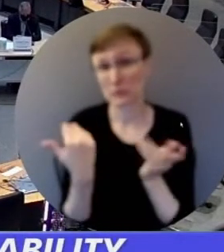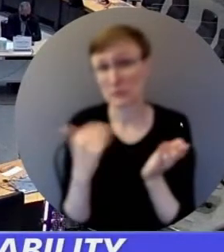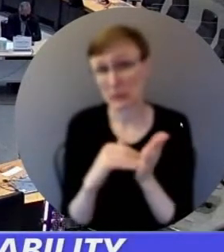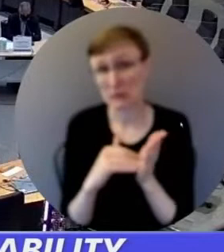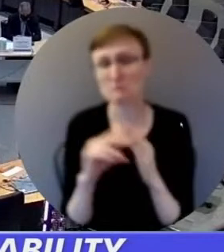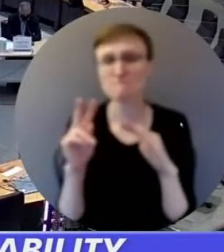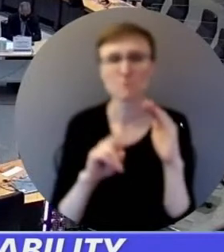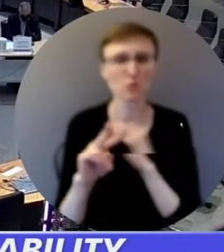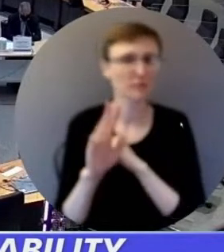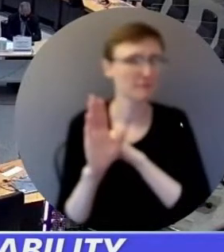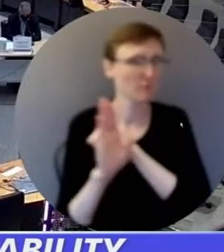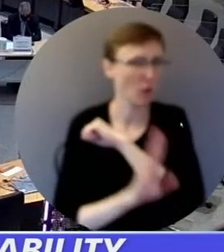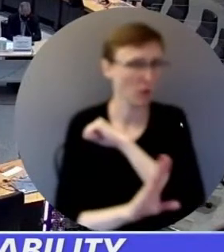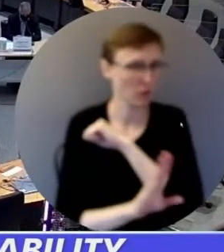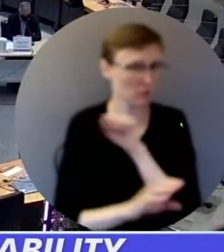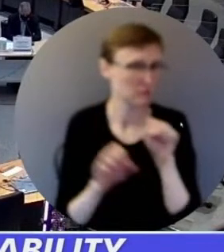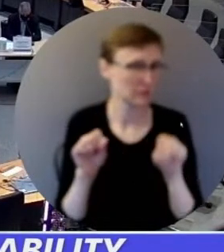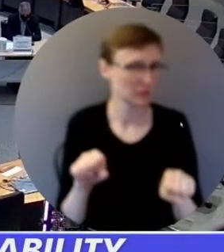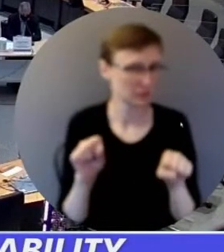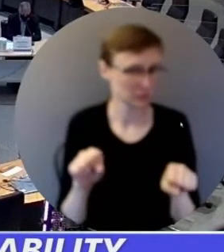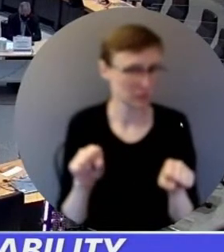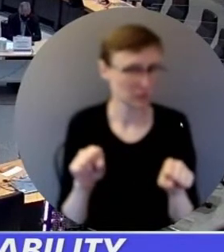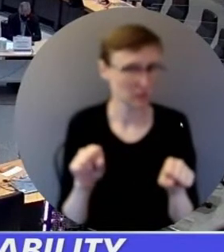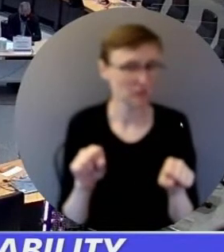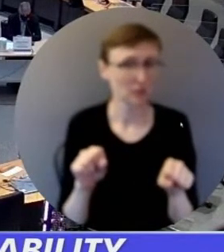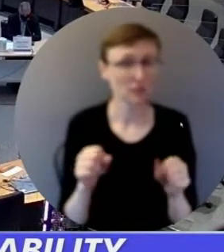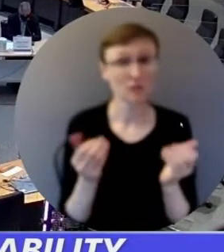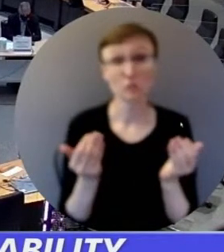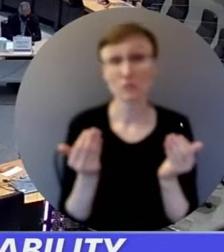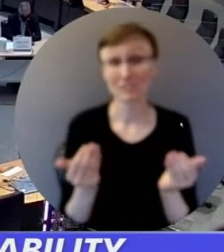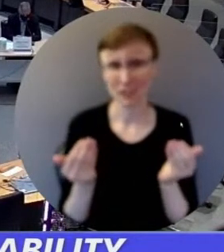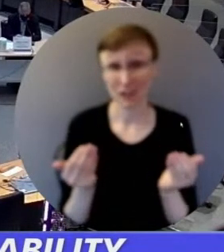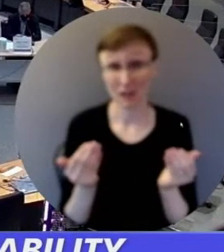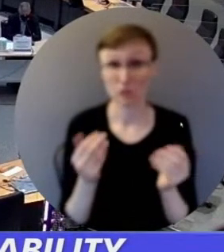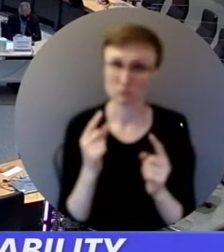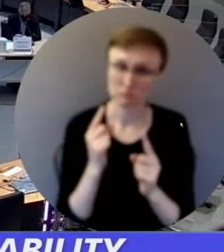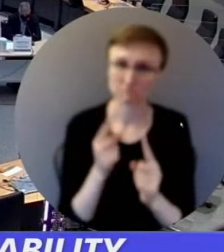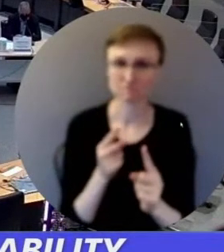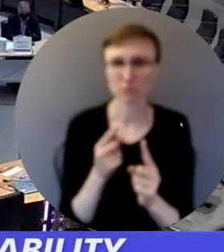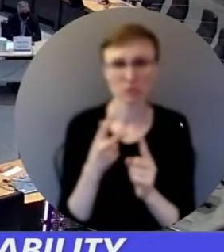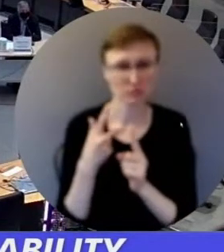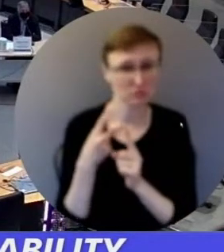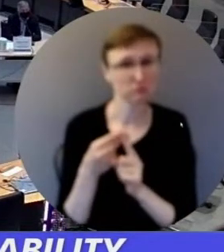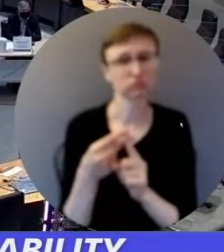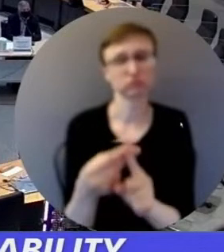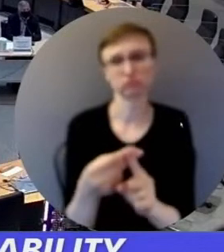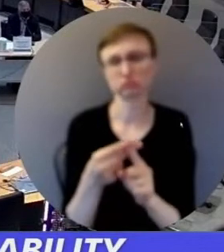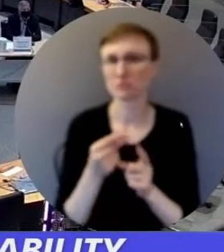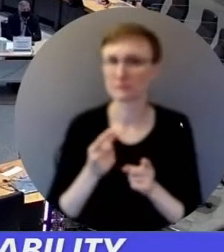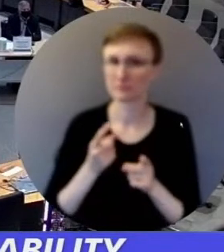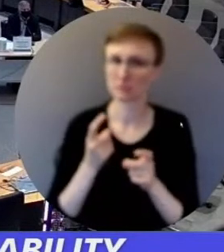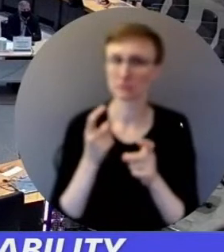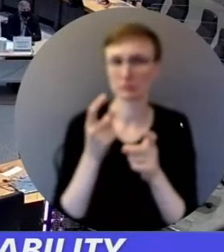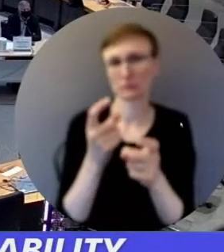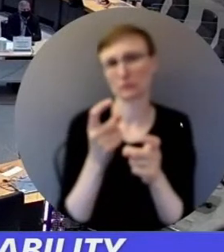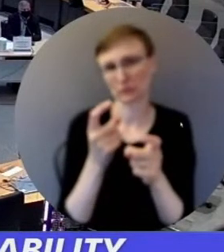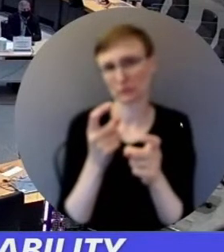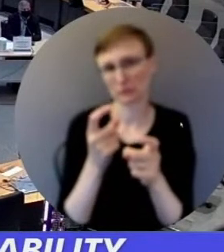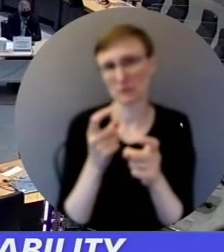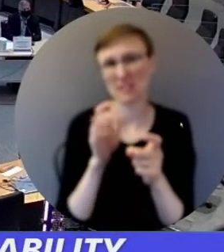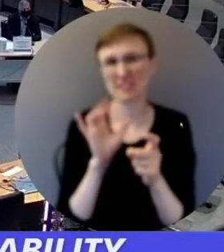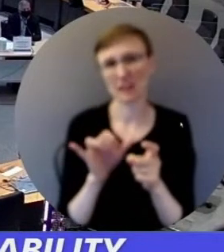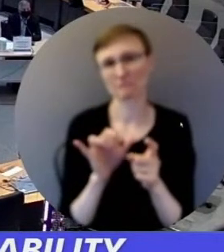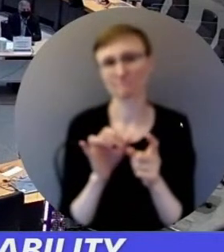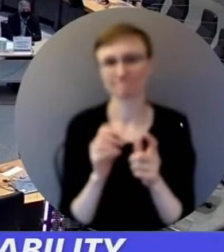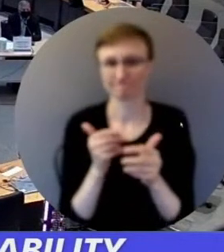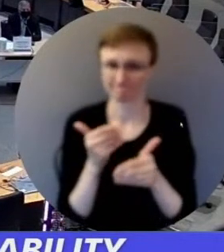Right now, it's a race with vaccination, a race against the virus. I think